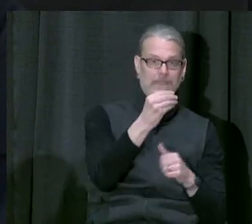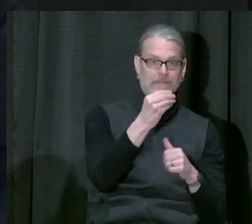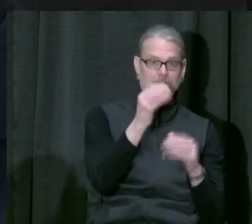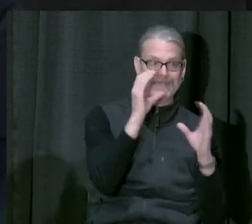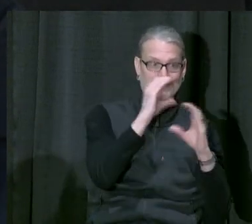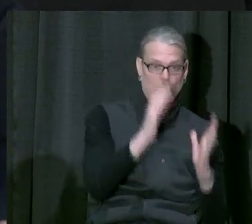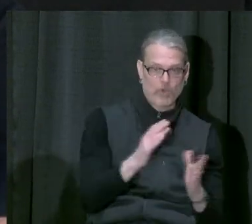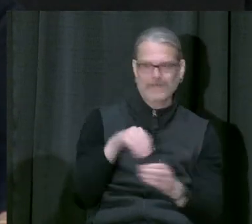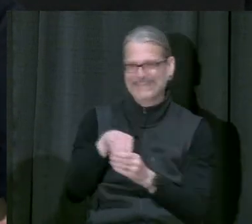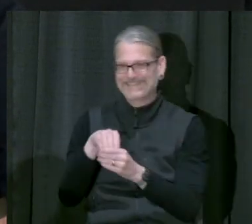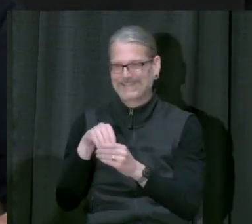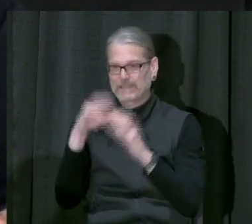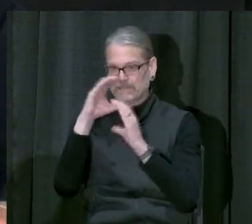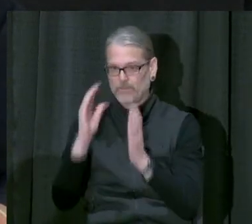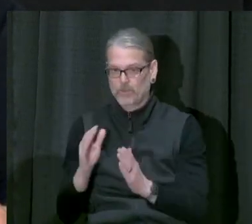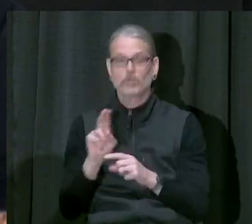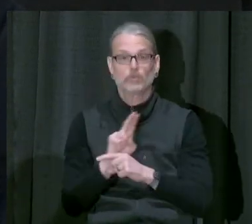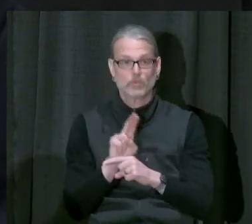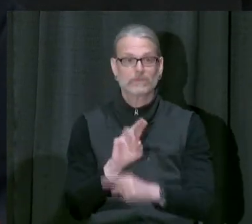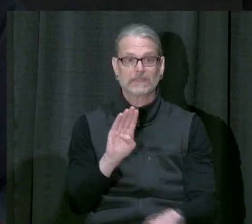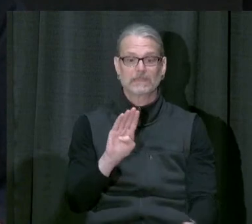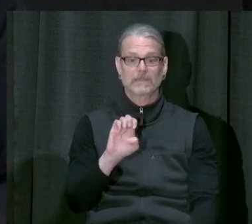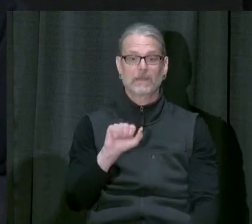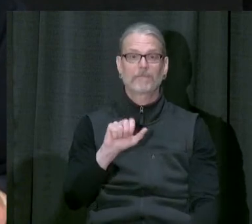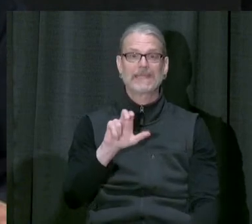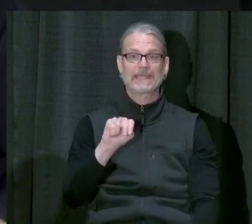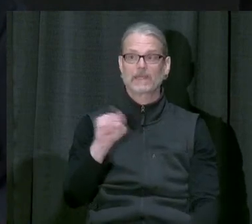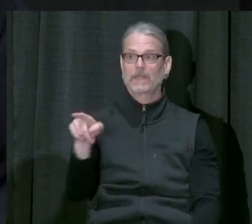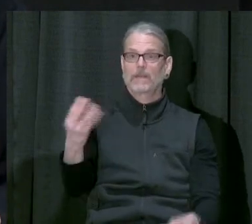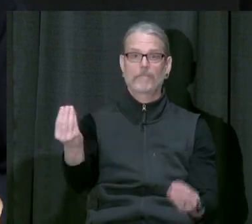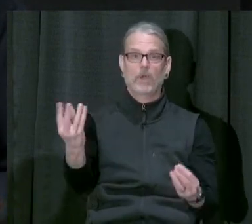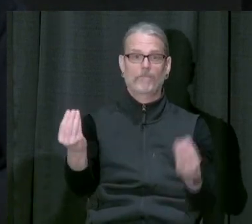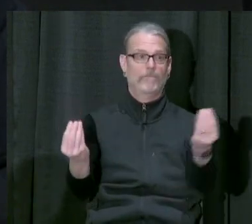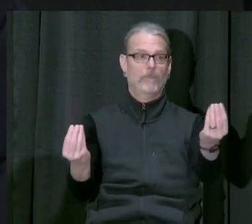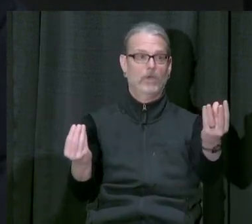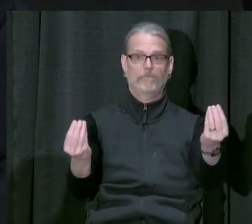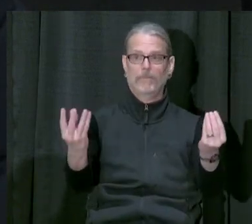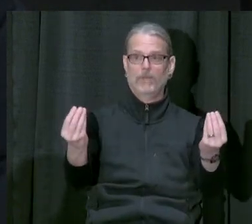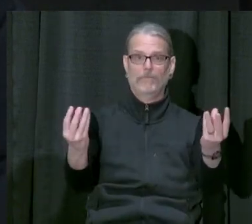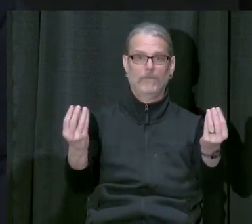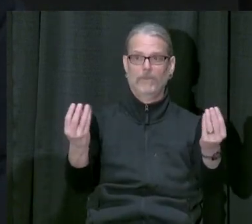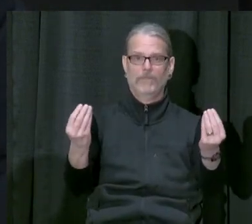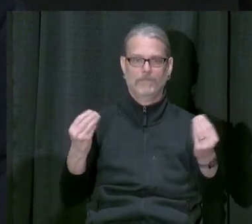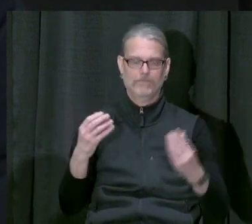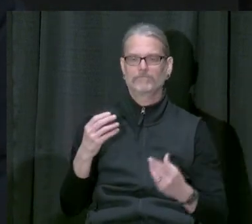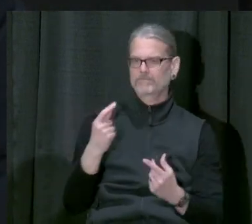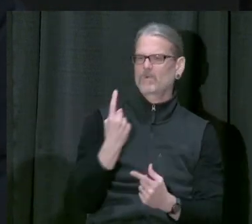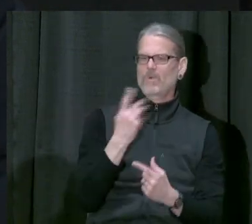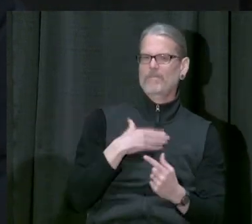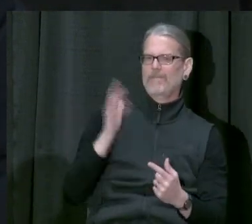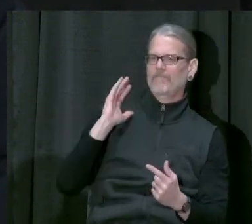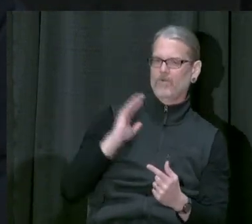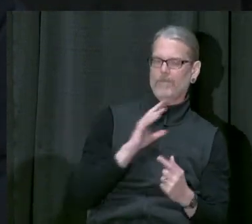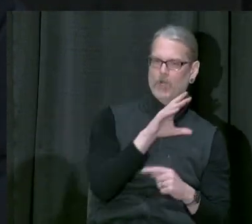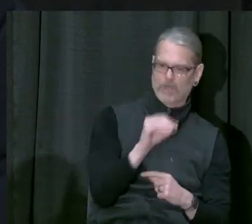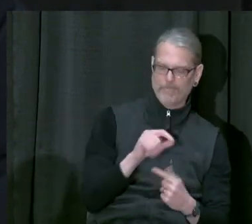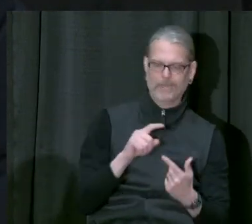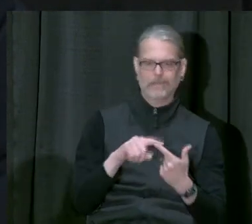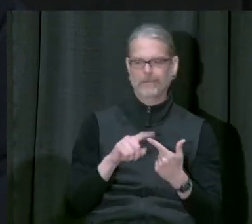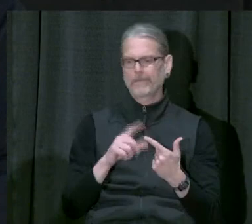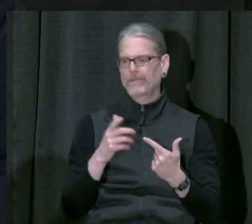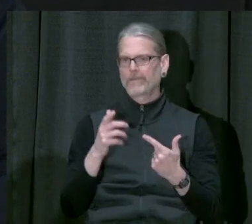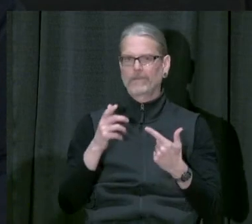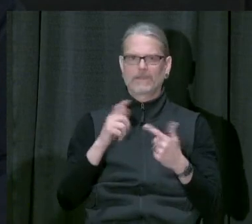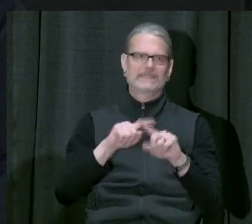beacons, and we'd use them at Sendero, my former company. Blind Square used them, La Cerrillo uses